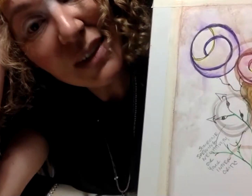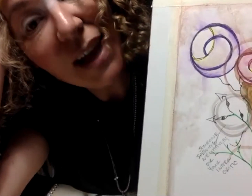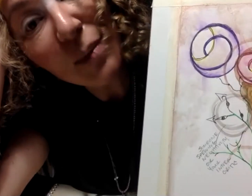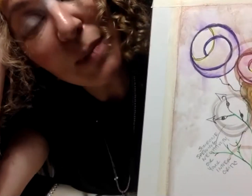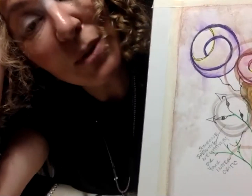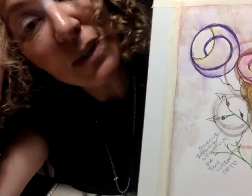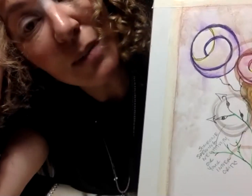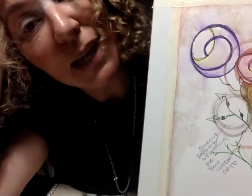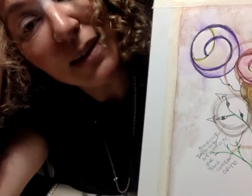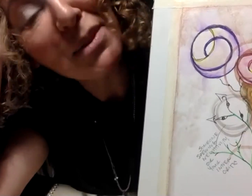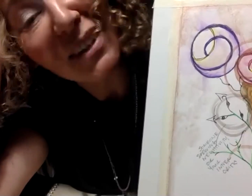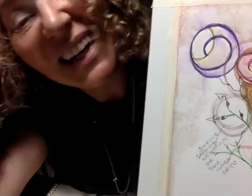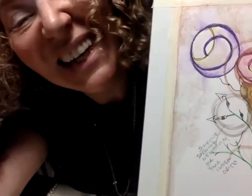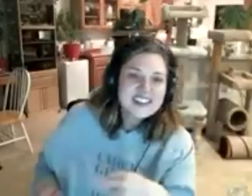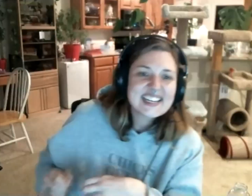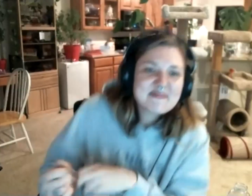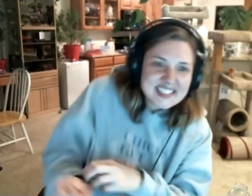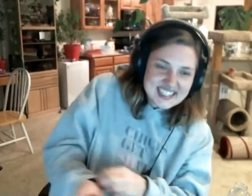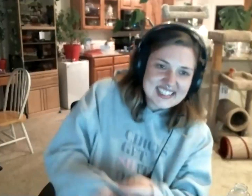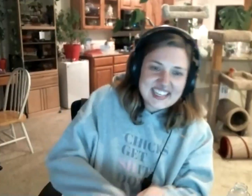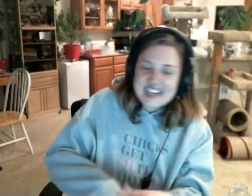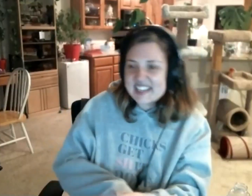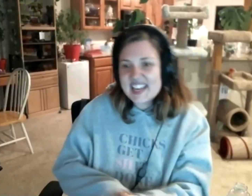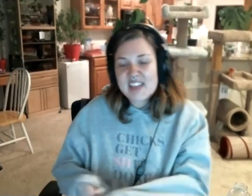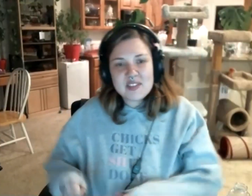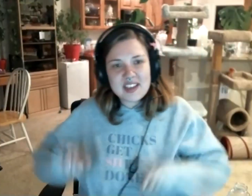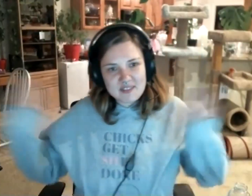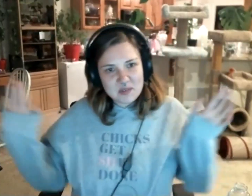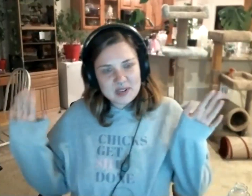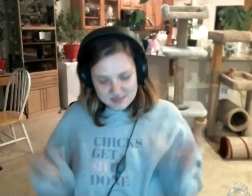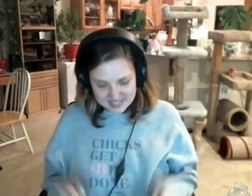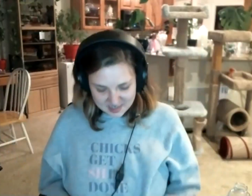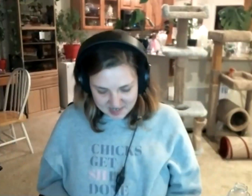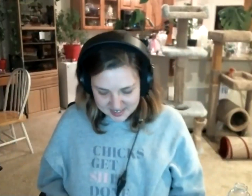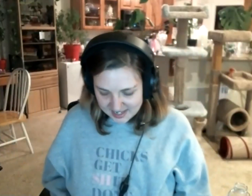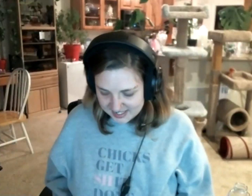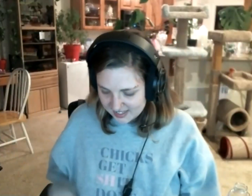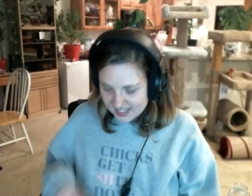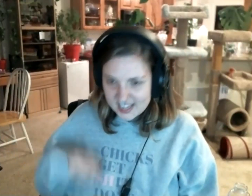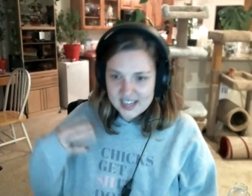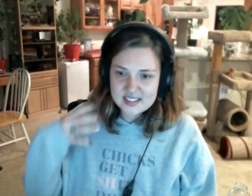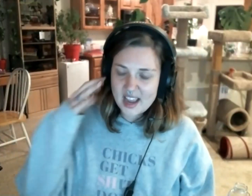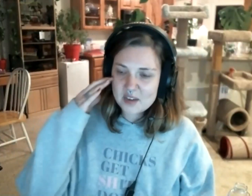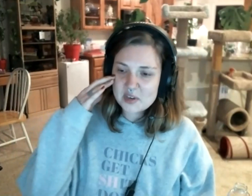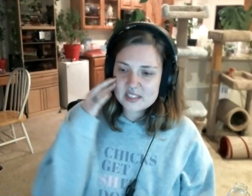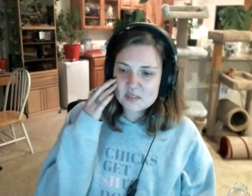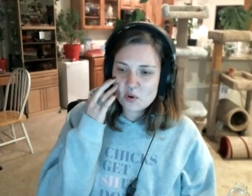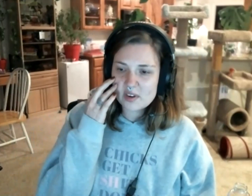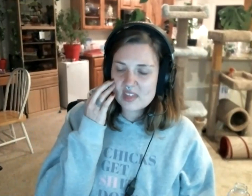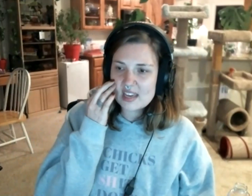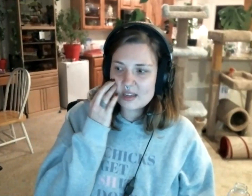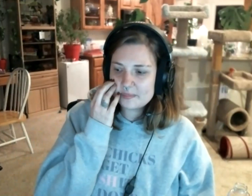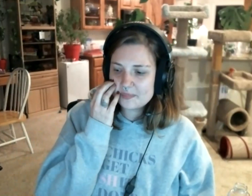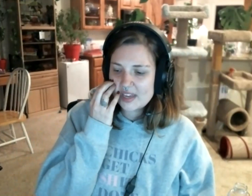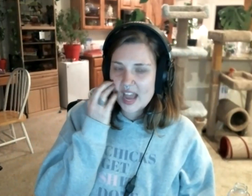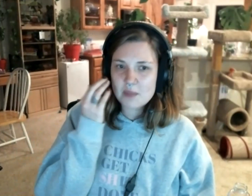You can lie to me. I'm totally good with that. No, I'm No, kidding. no, it makes sense. Yeah, everything everyone's been saying makes a lot of sense. I guess it's more of